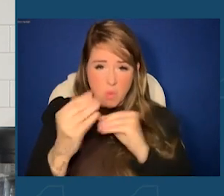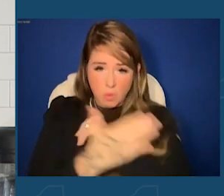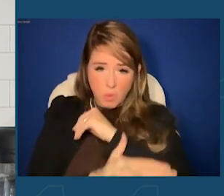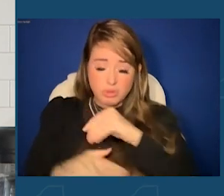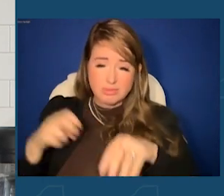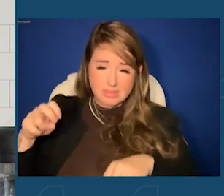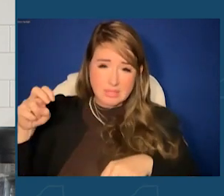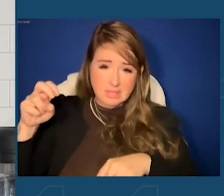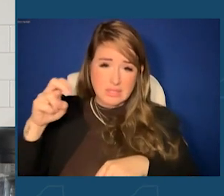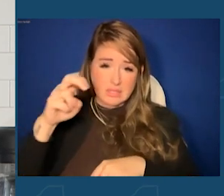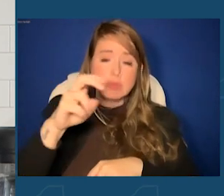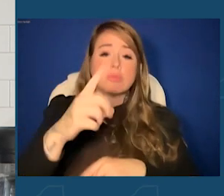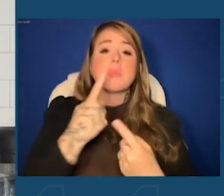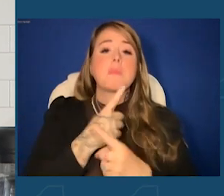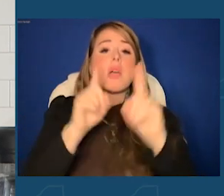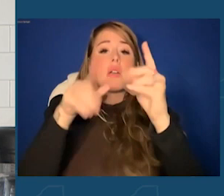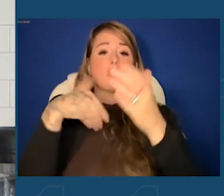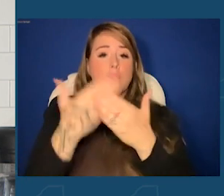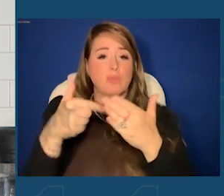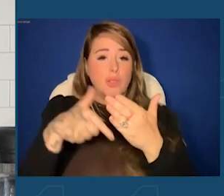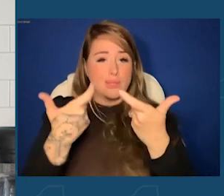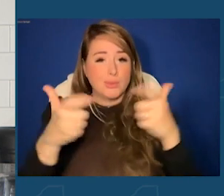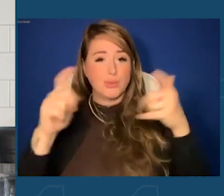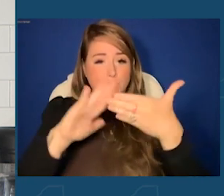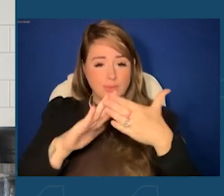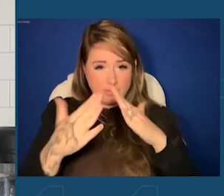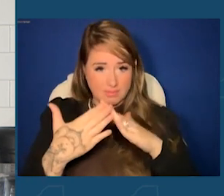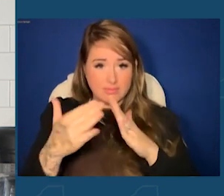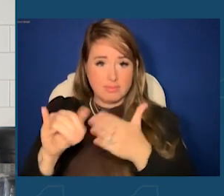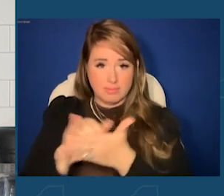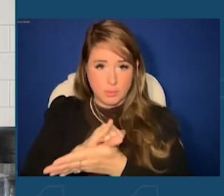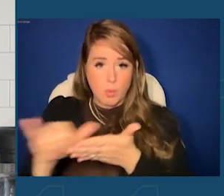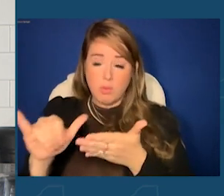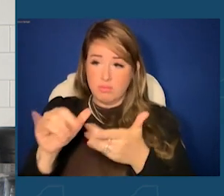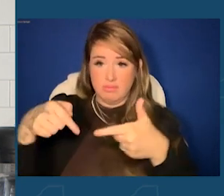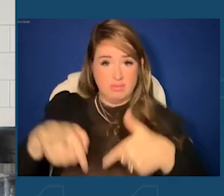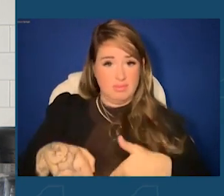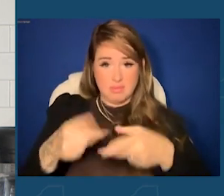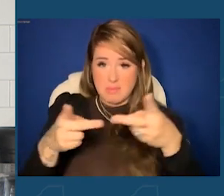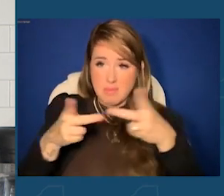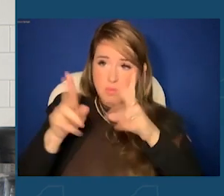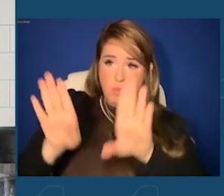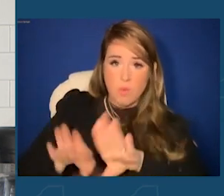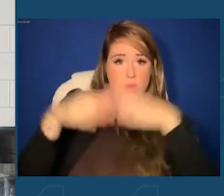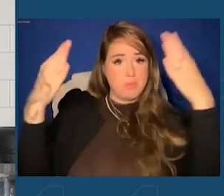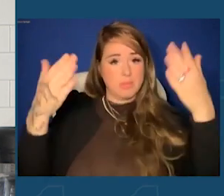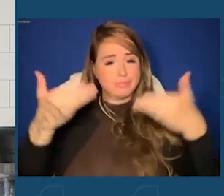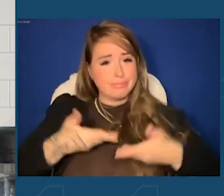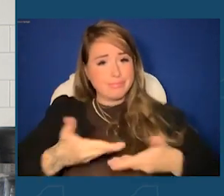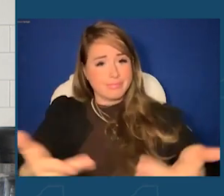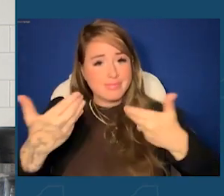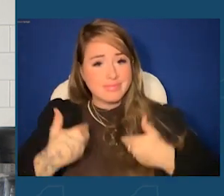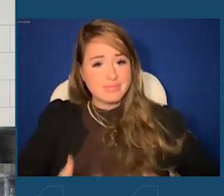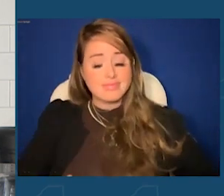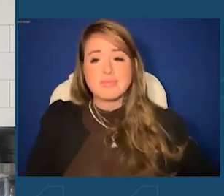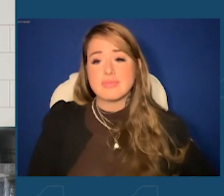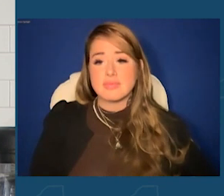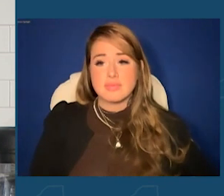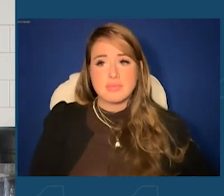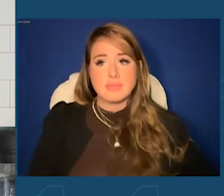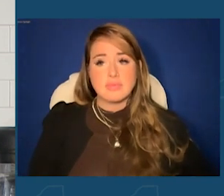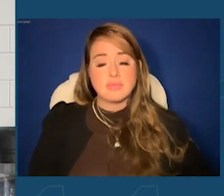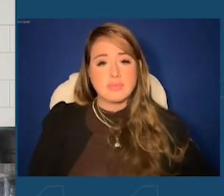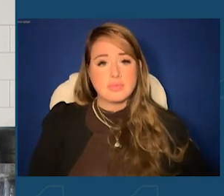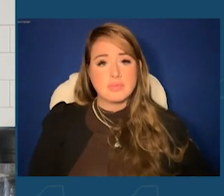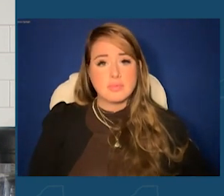permitió llegar a esta gran ciudad como Nueva York, que nos recibió con las puertas, con los brazos abiertos. And I crossed 6 other countries to arrive